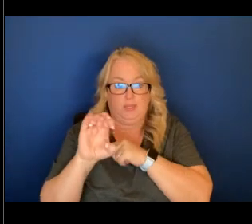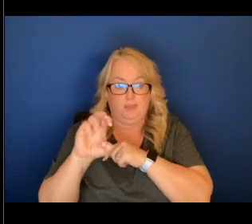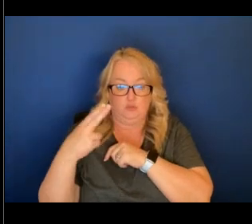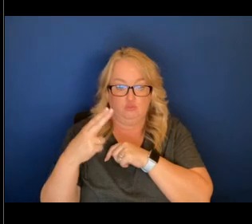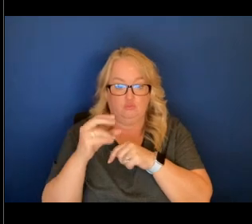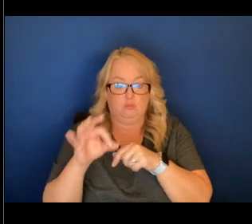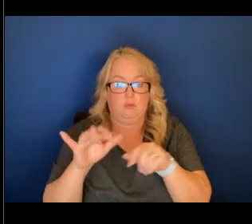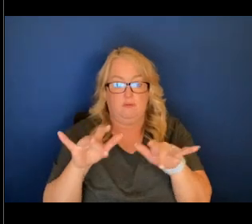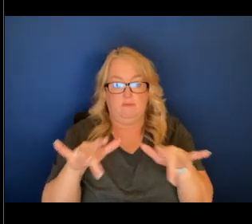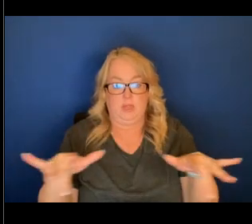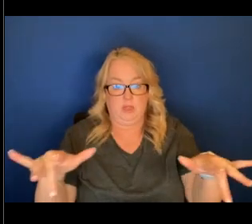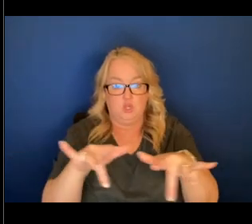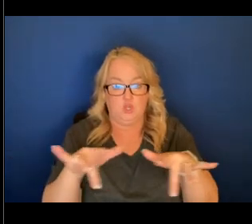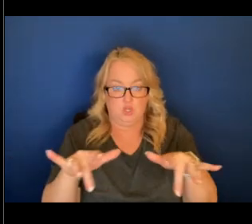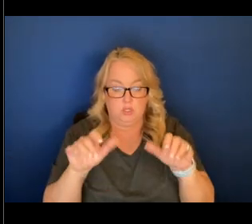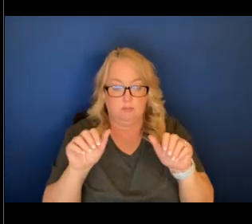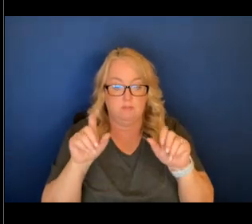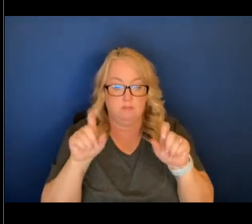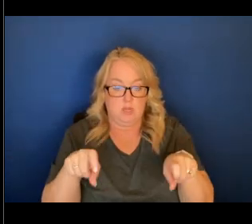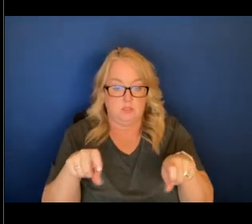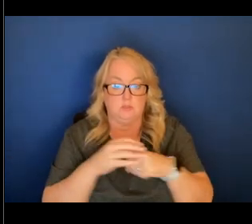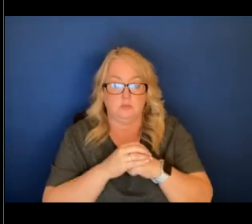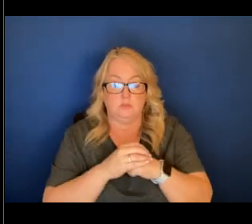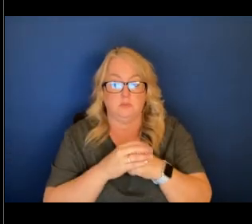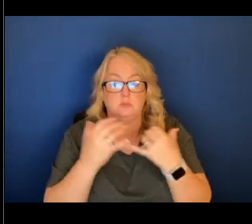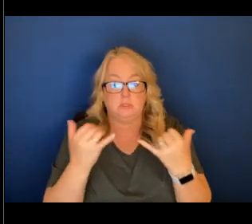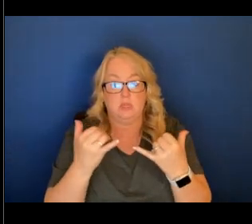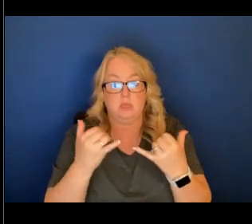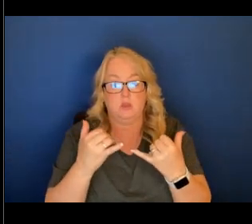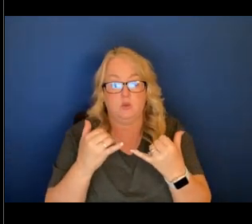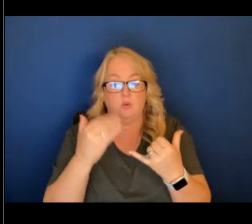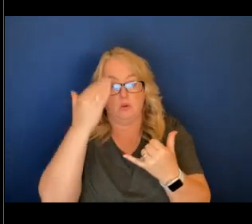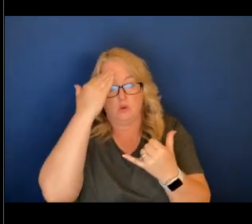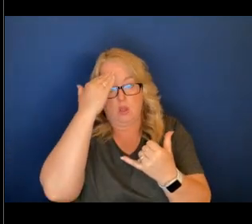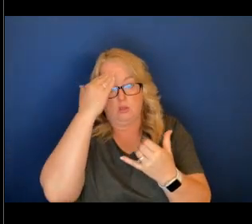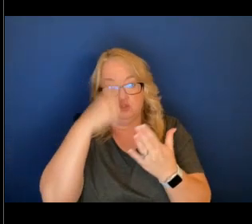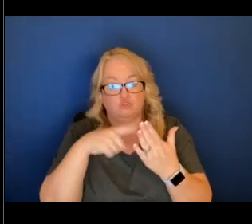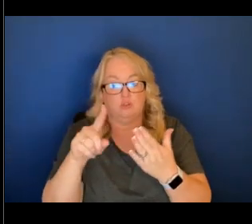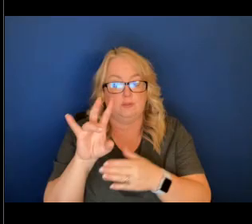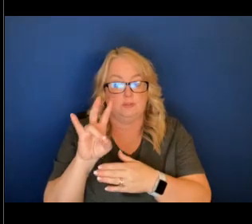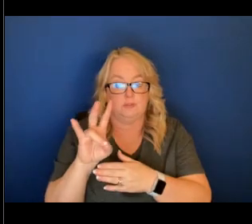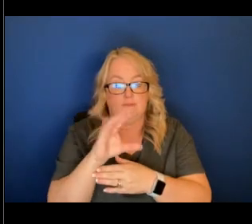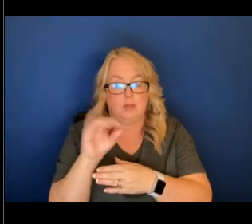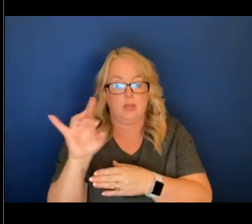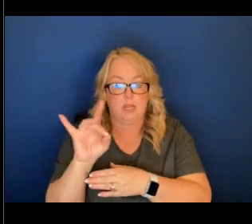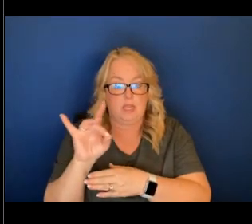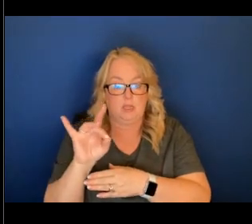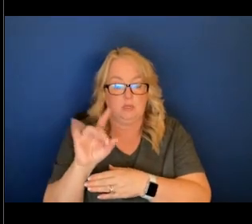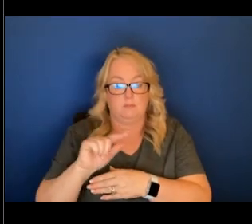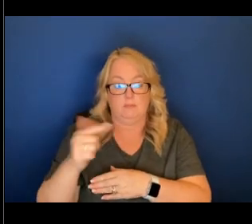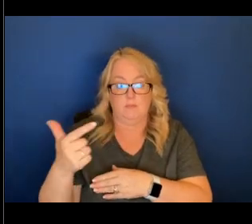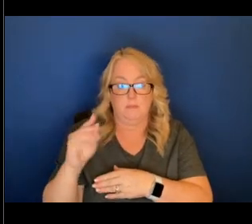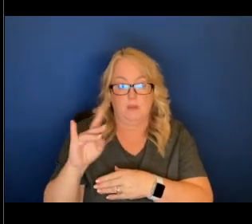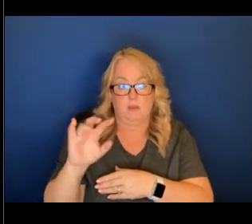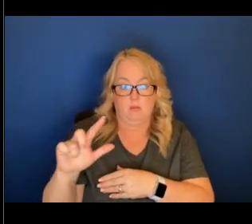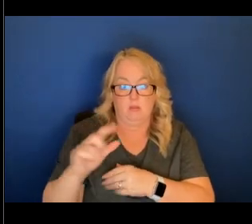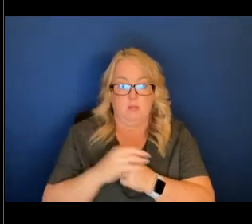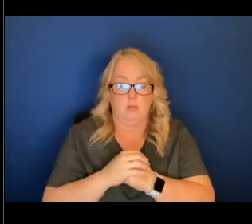clearance. And that brings us to knowledge check 7 and 8. Michael, back to you.